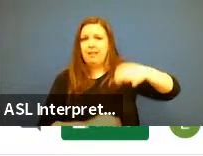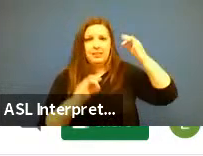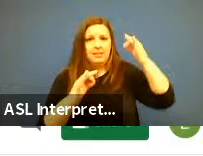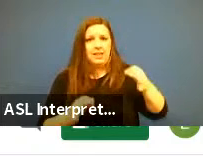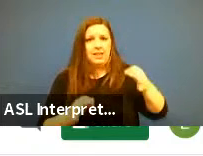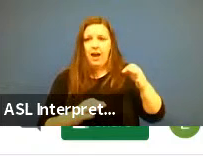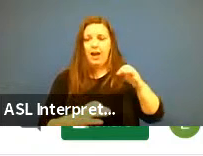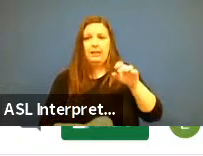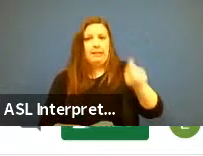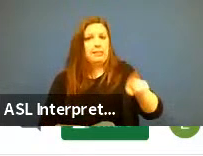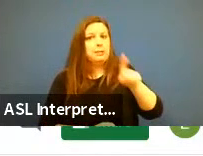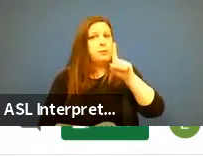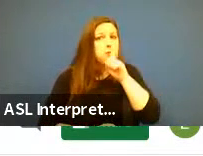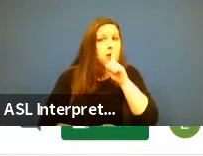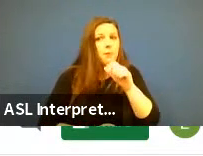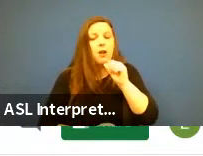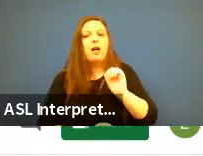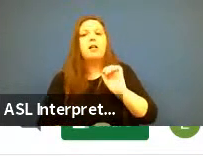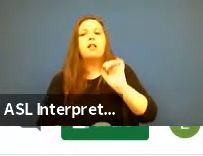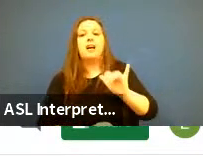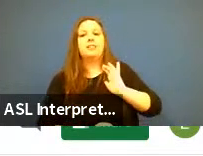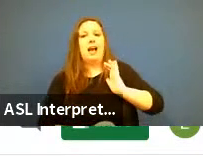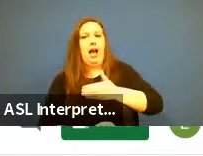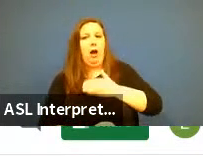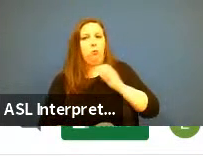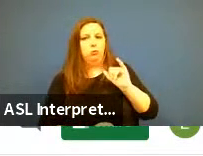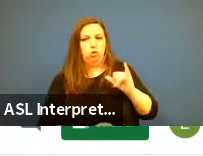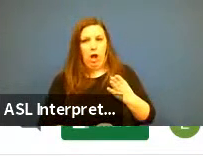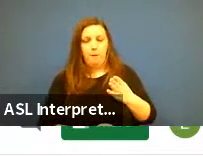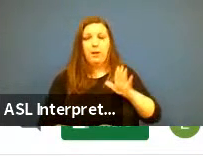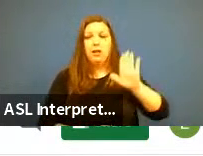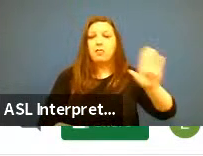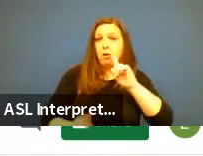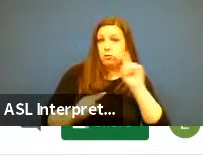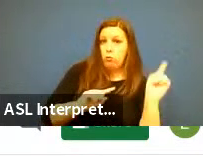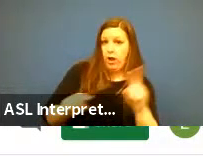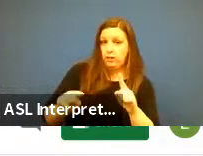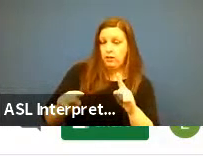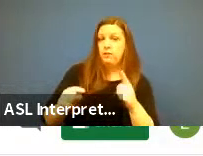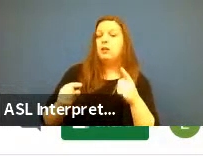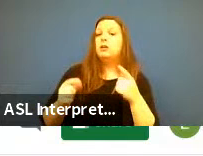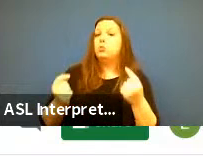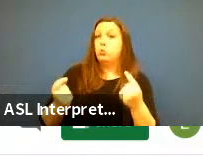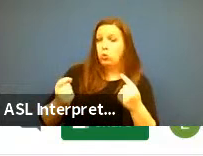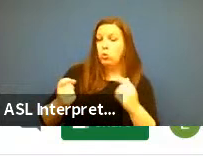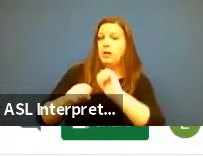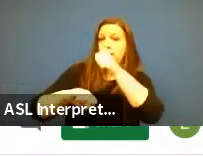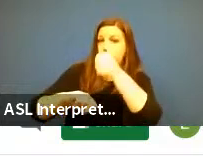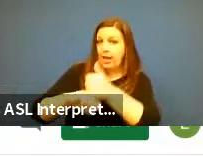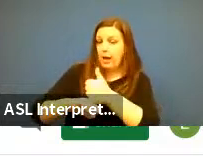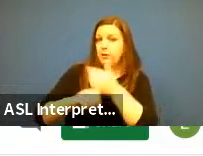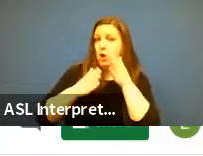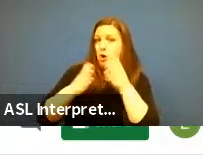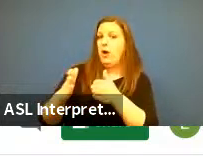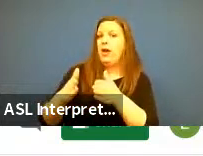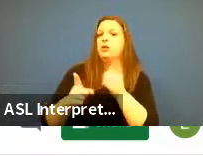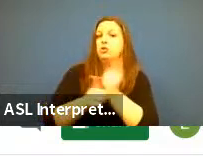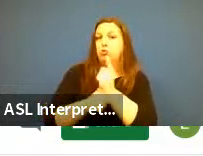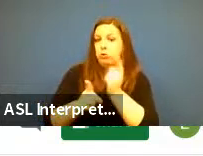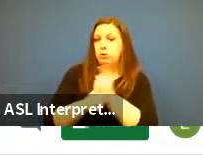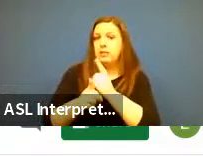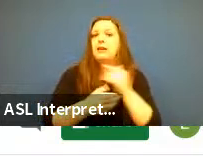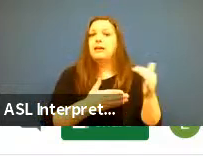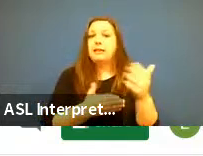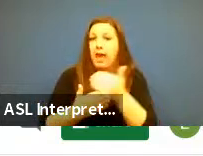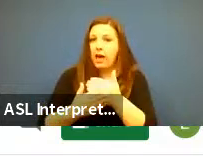not. That is our job. Their directive was to establish a means to routinely gather, analyze, and use